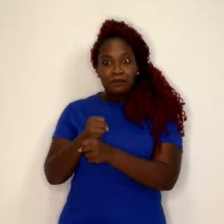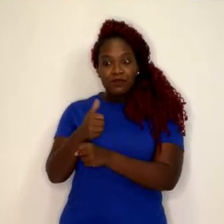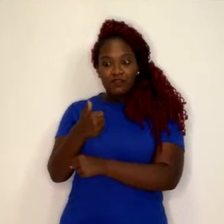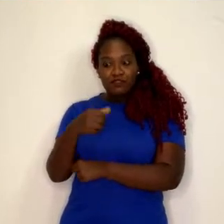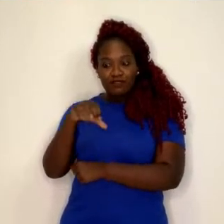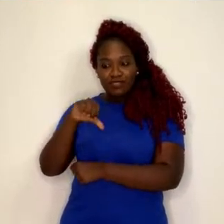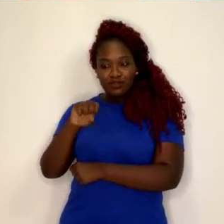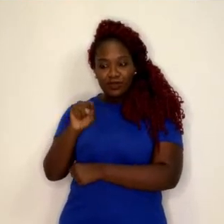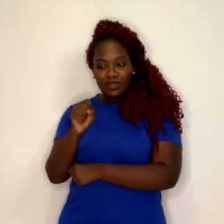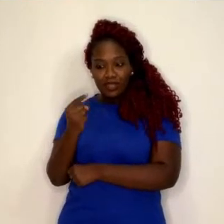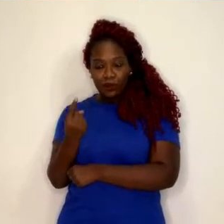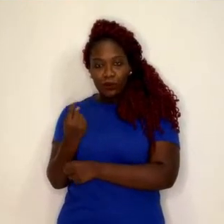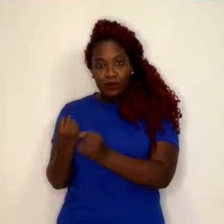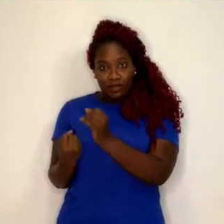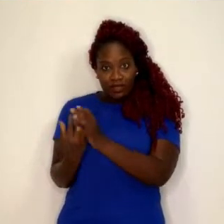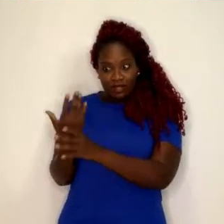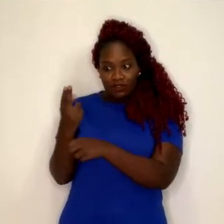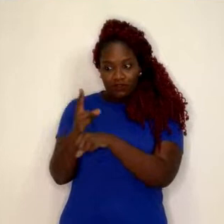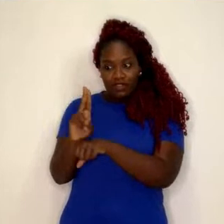1941, when the